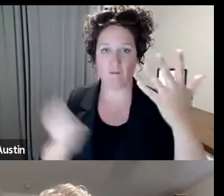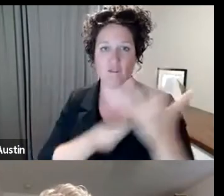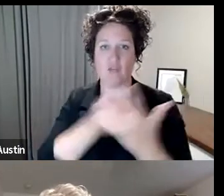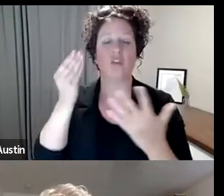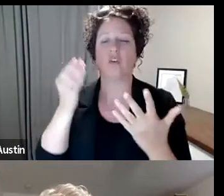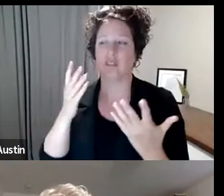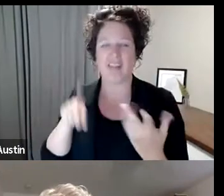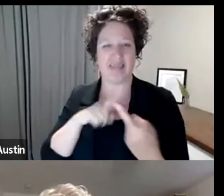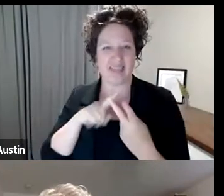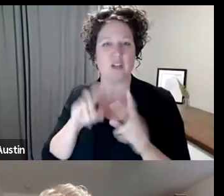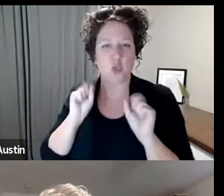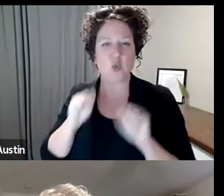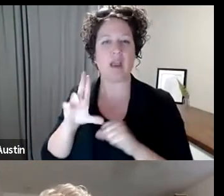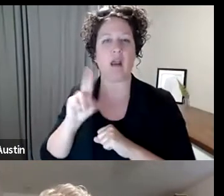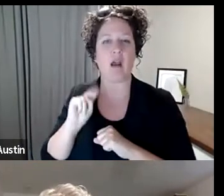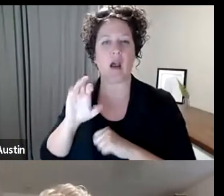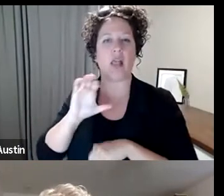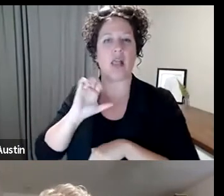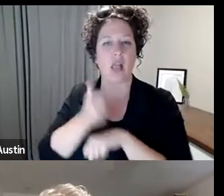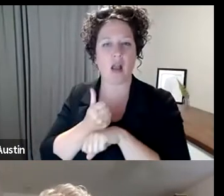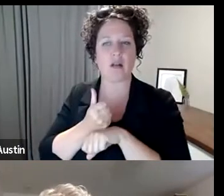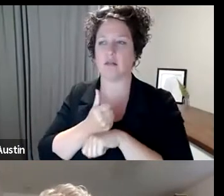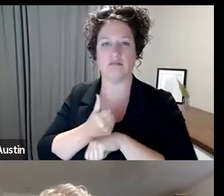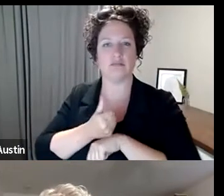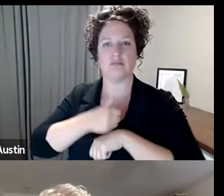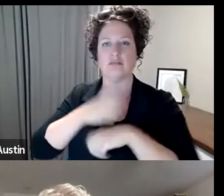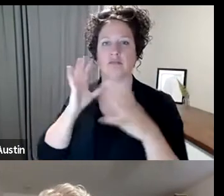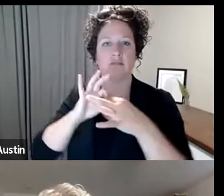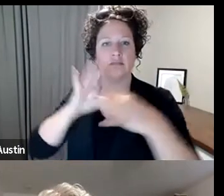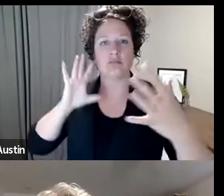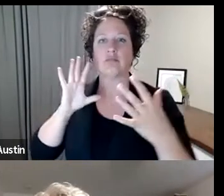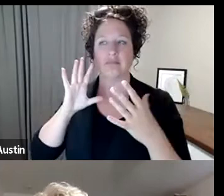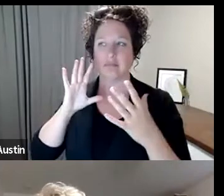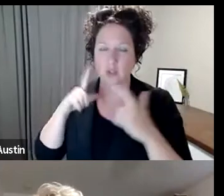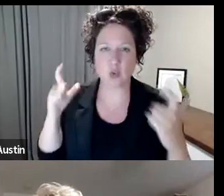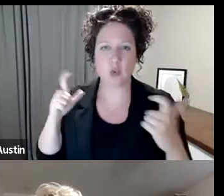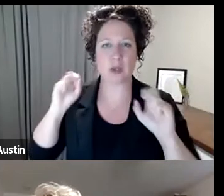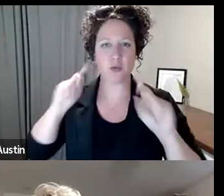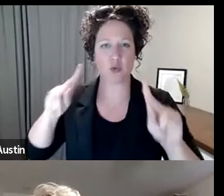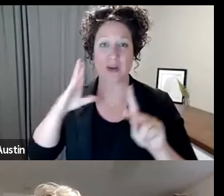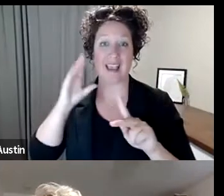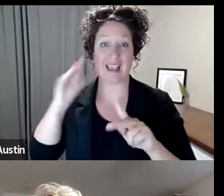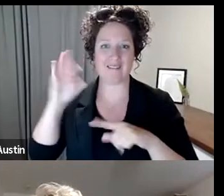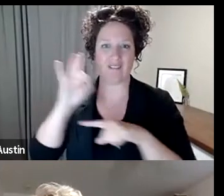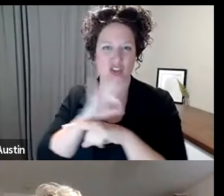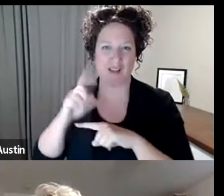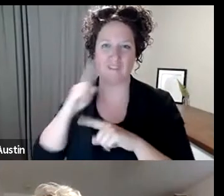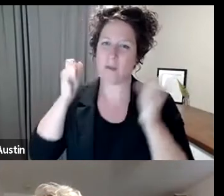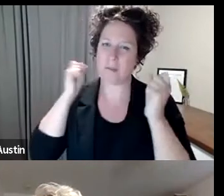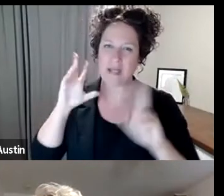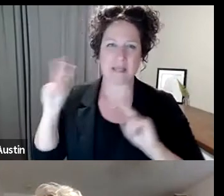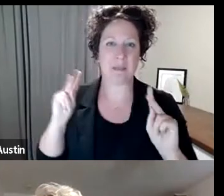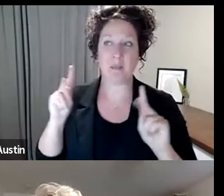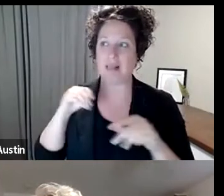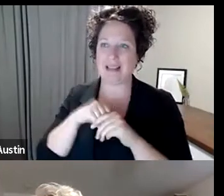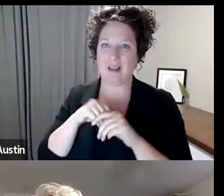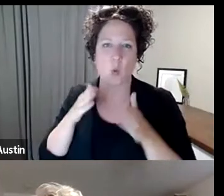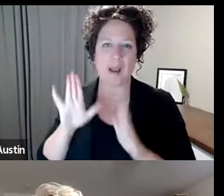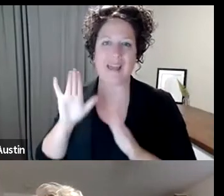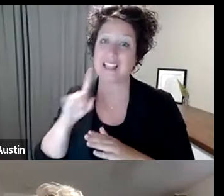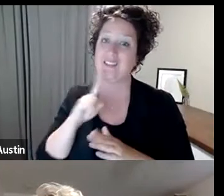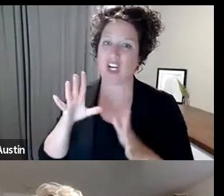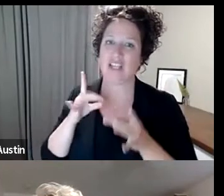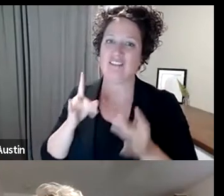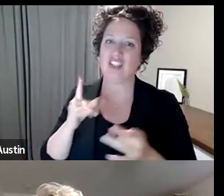can unlock enormous opportunity and enormous functionality for a whole lot of people in a way that's very efficient